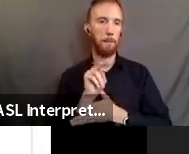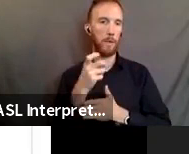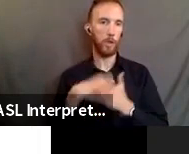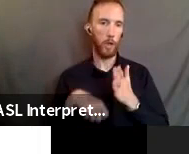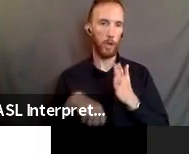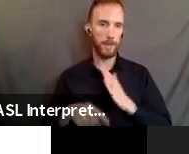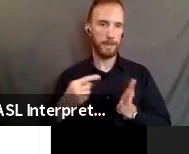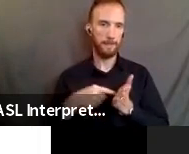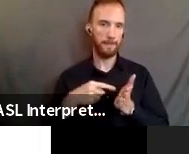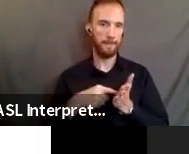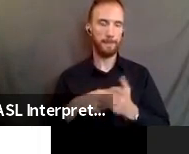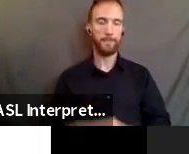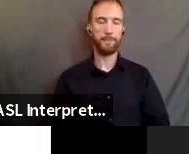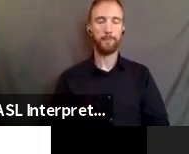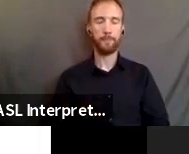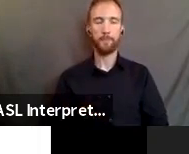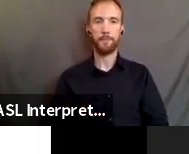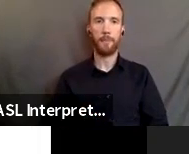costs